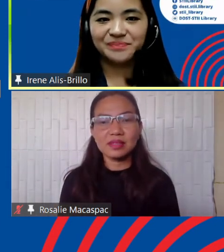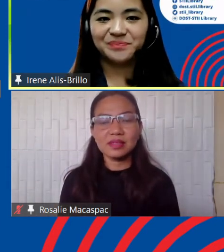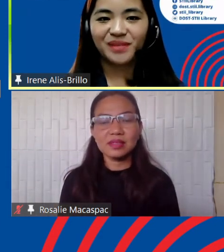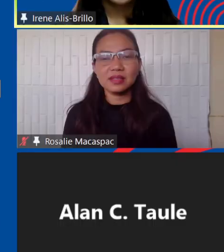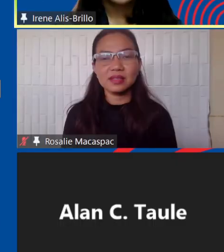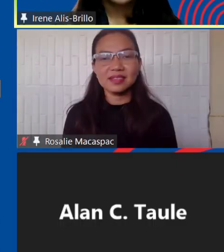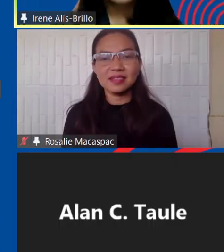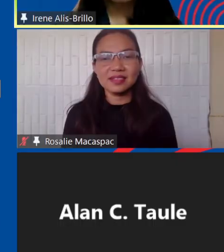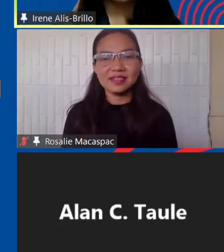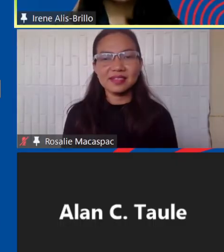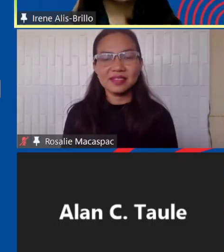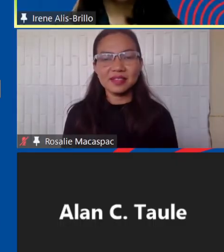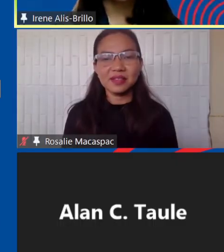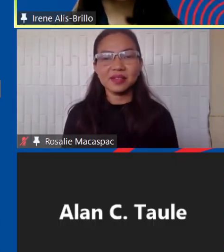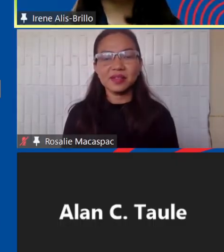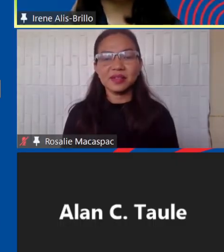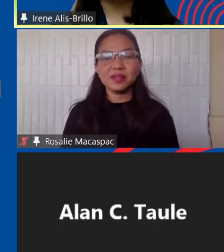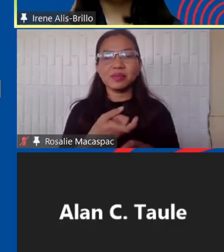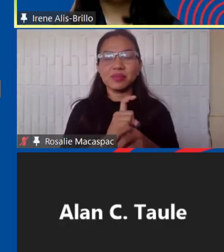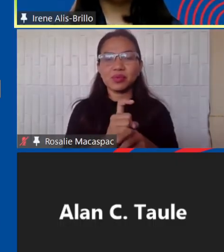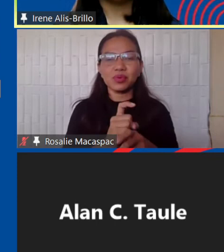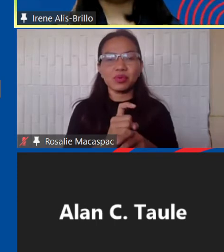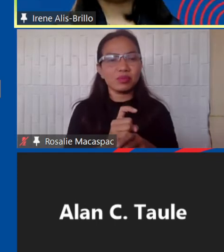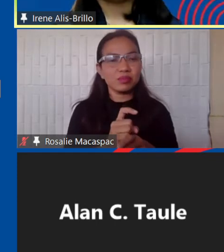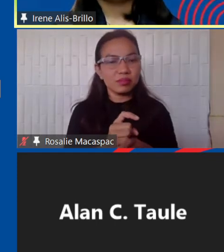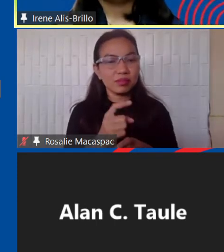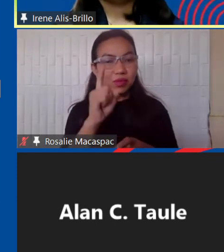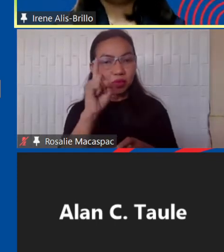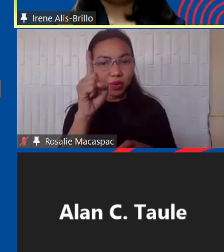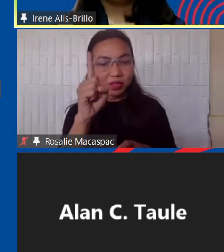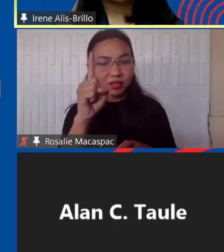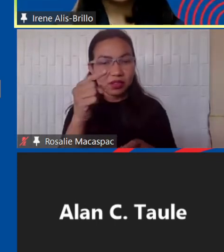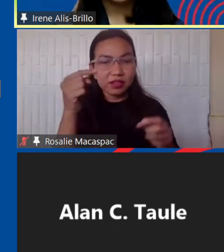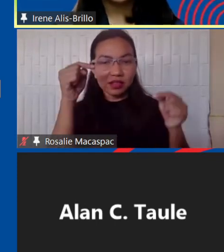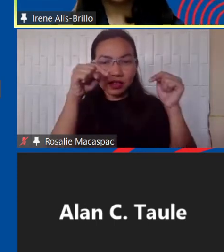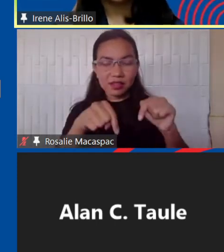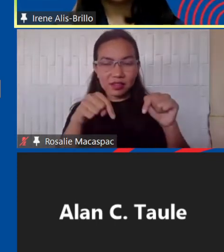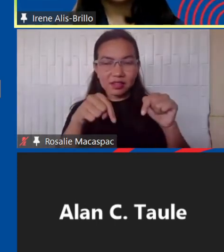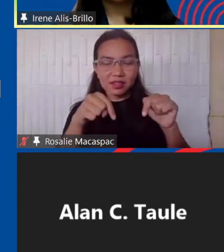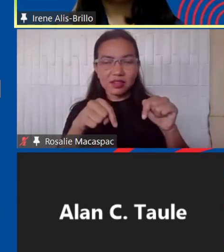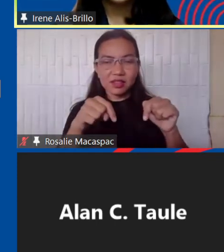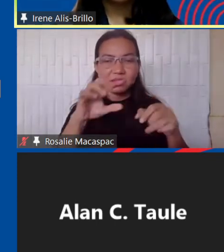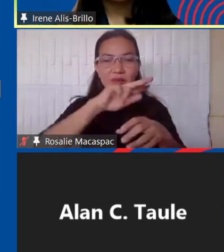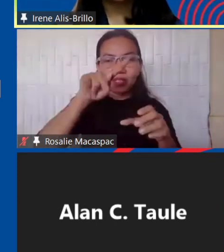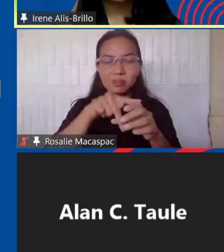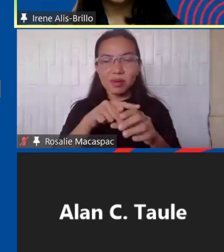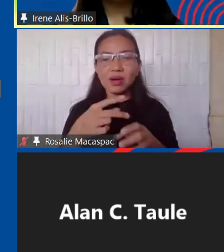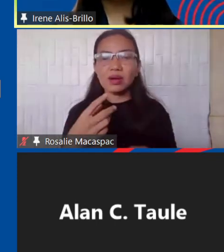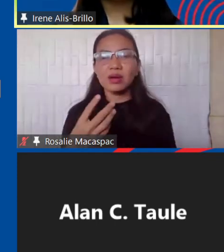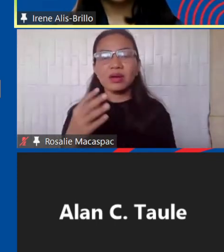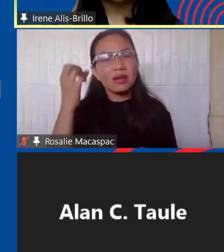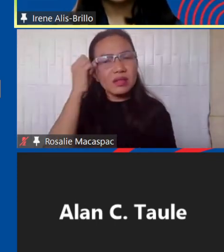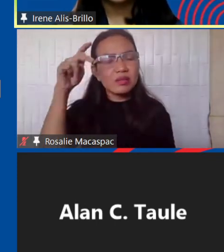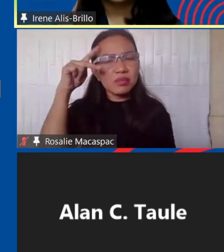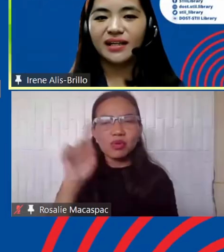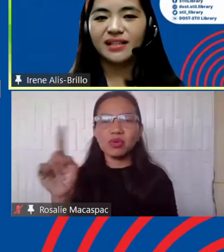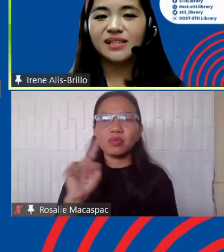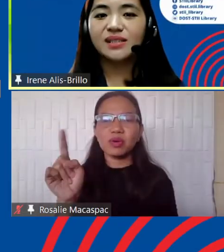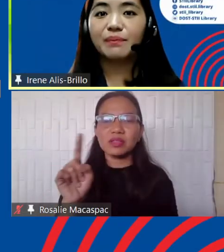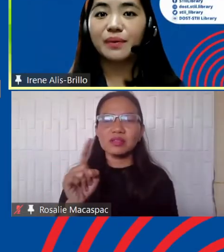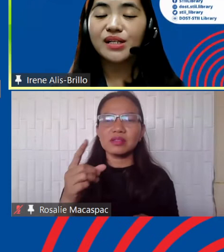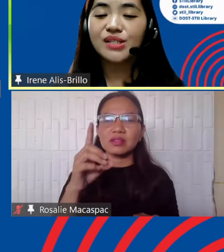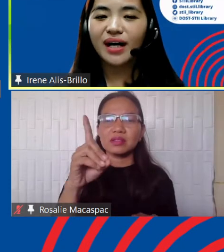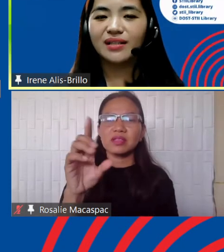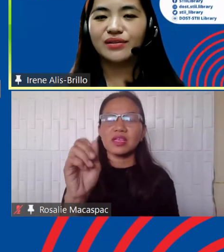Okay, from an anonymous attendee. Question is, Sir Paul, what type of data that